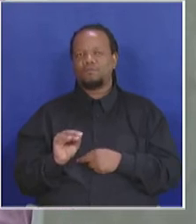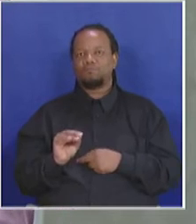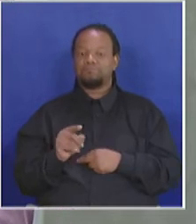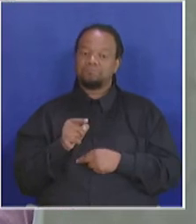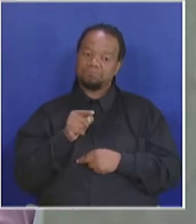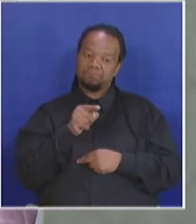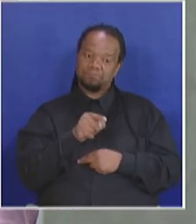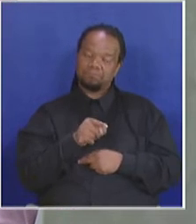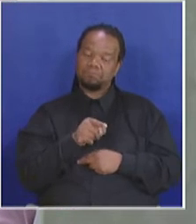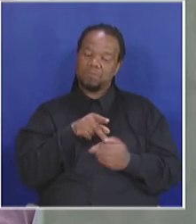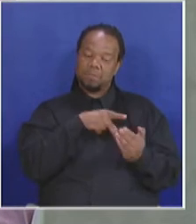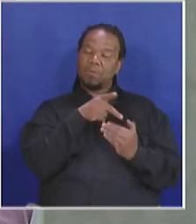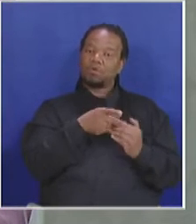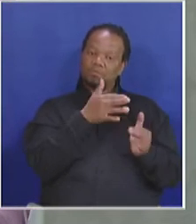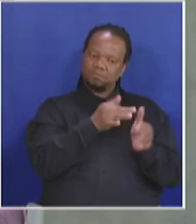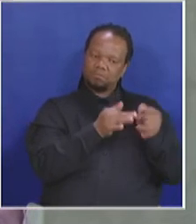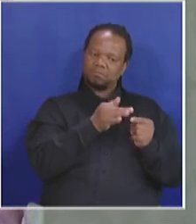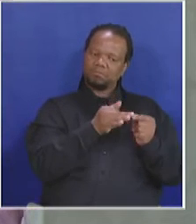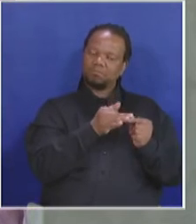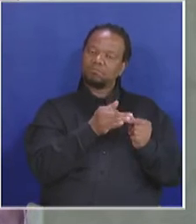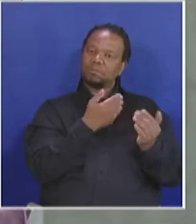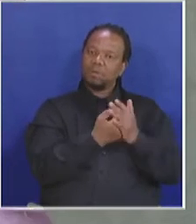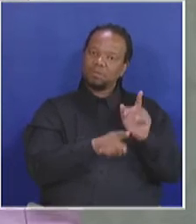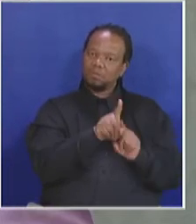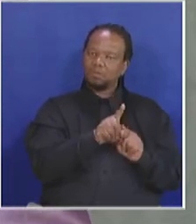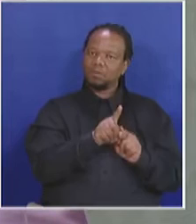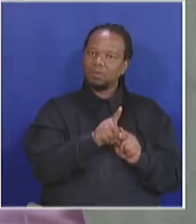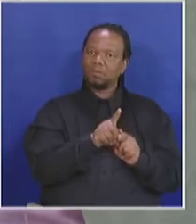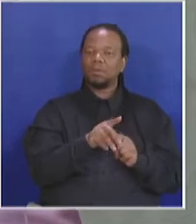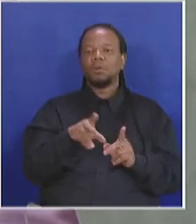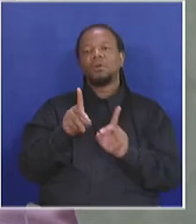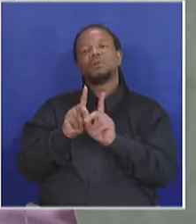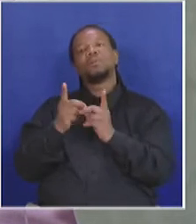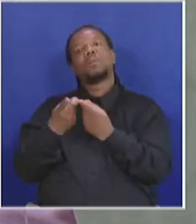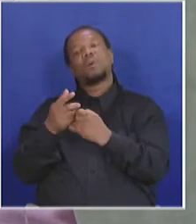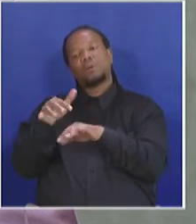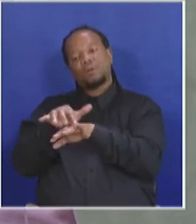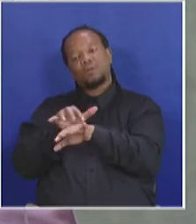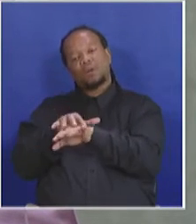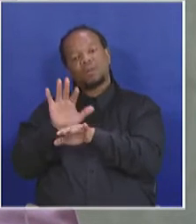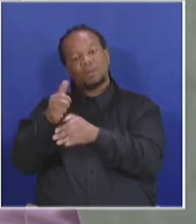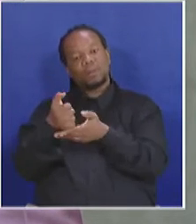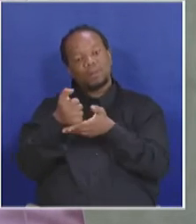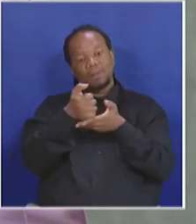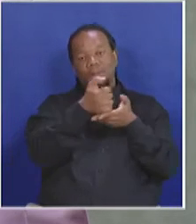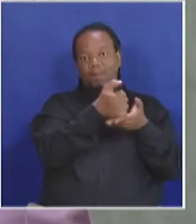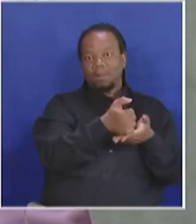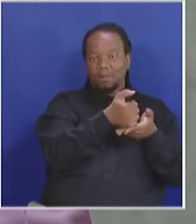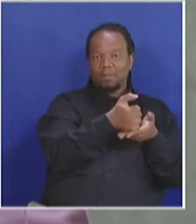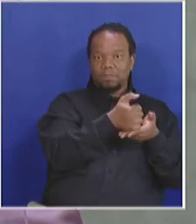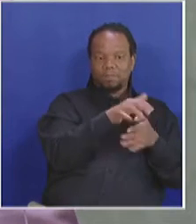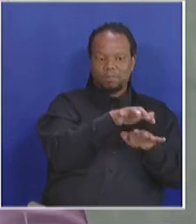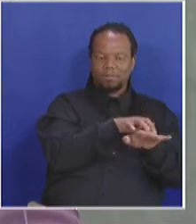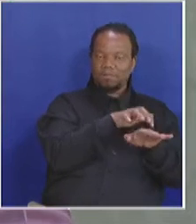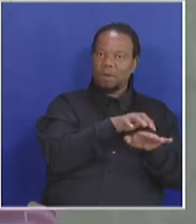success of the project. That the Department of Agriculture must assist the dairy project beneficiaries to acquire